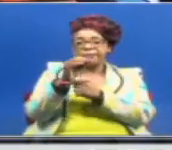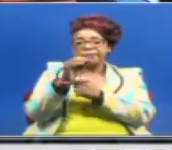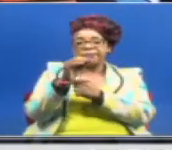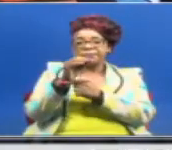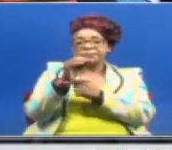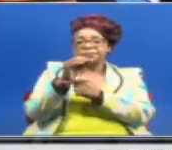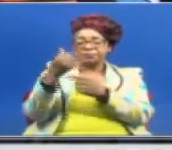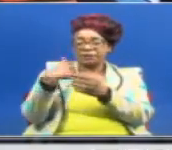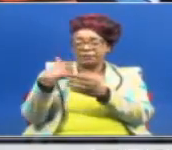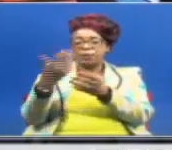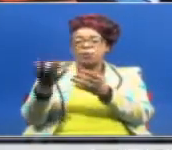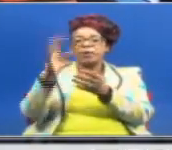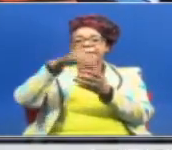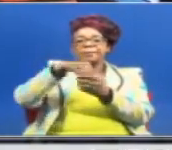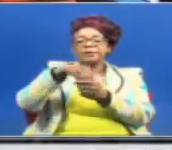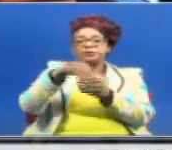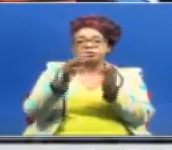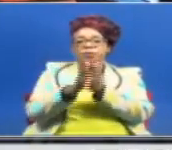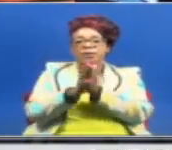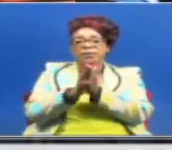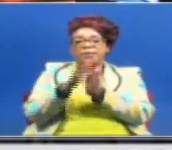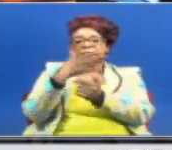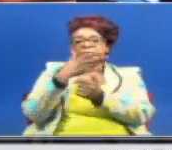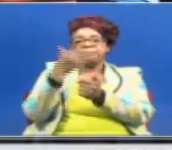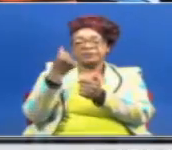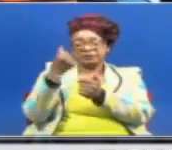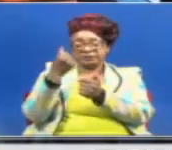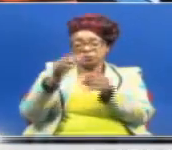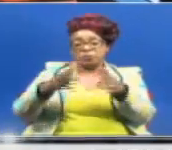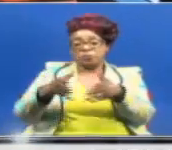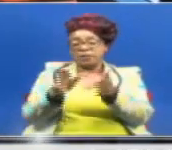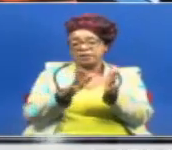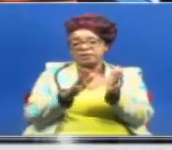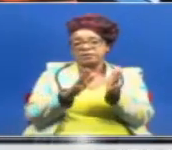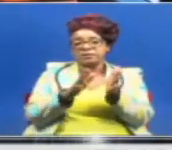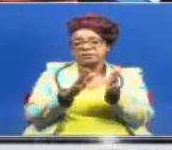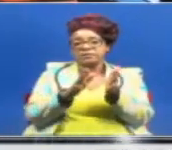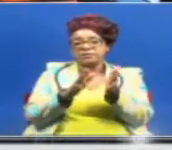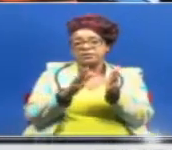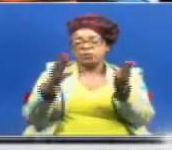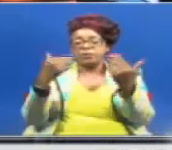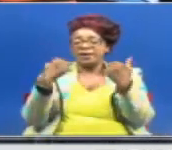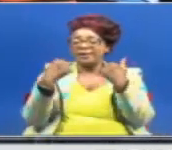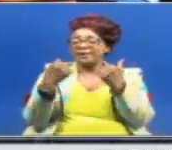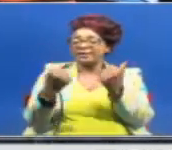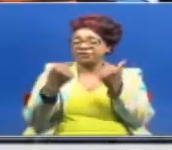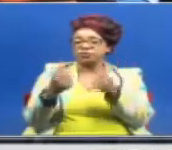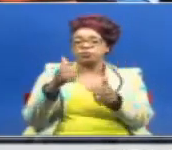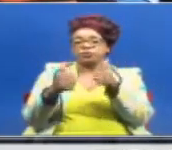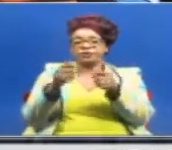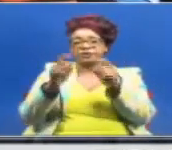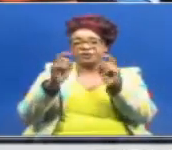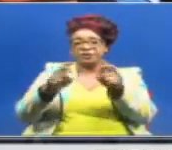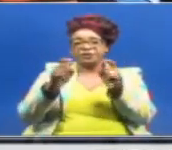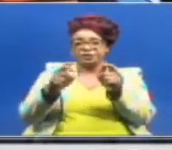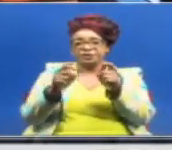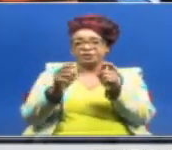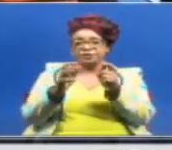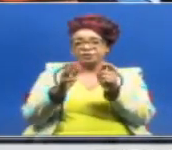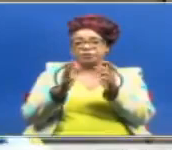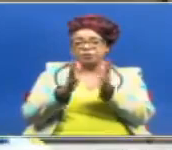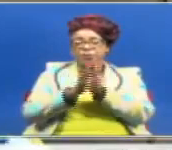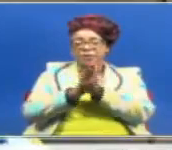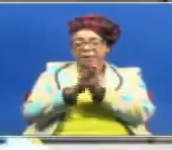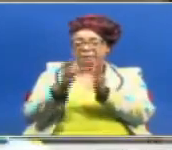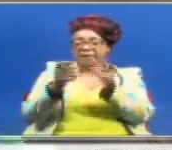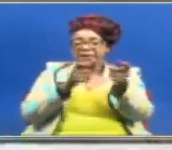in with the best foot forward, with the energy required, with the managerial skills.